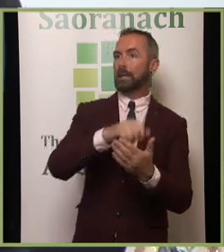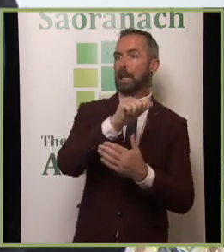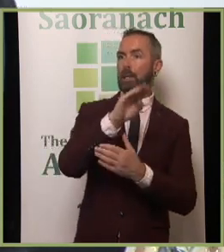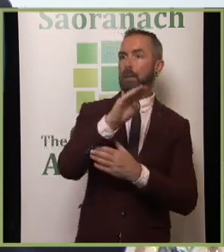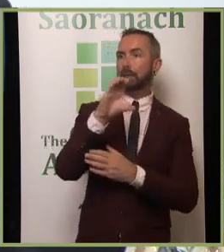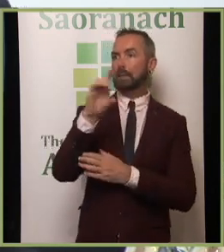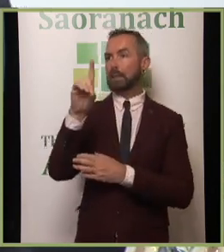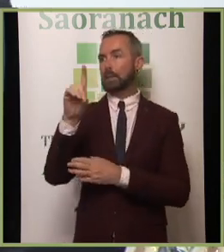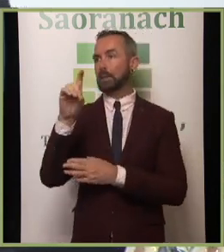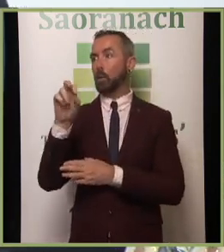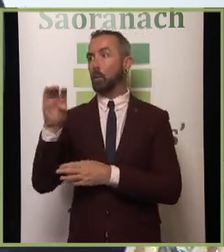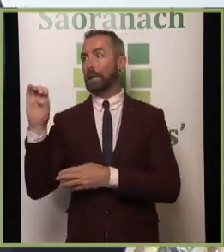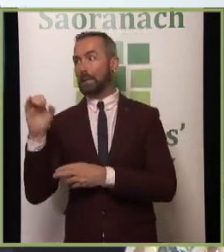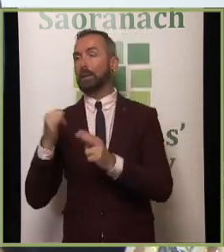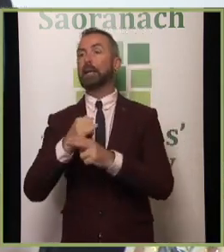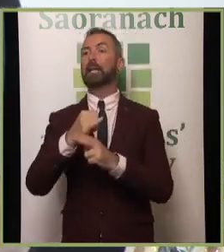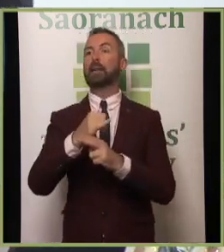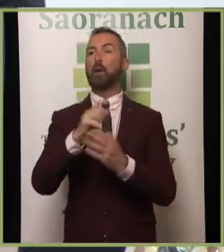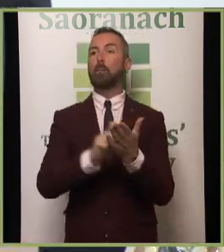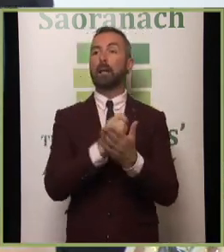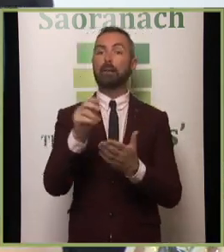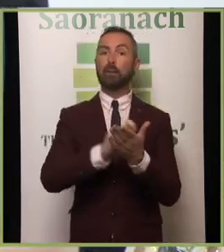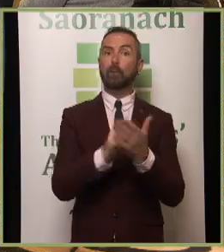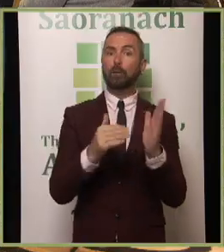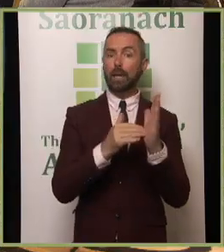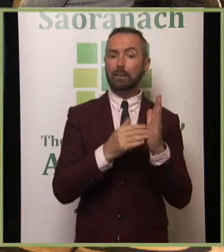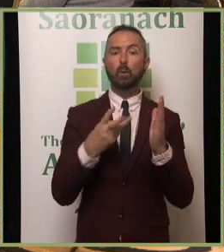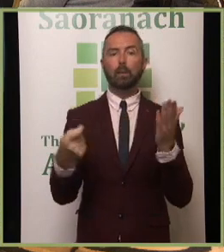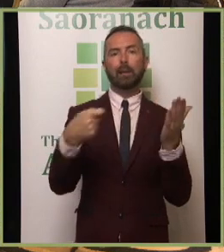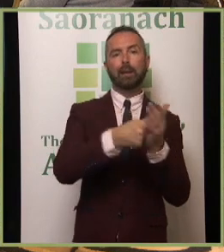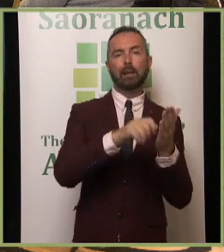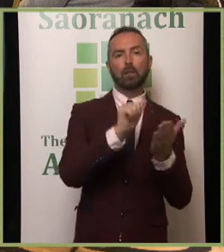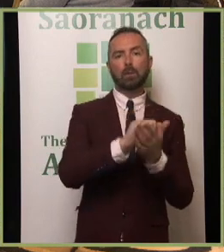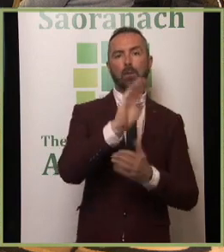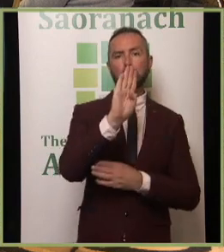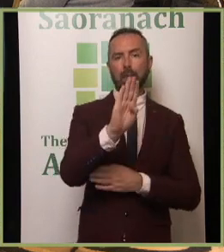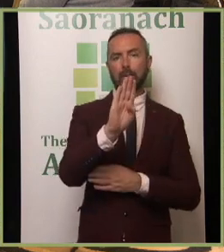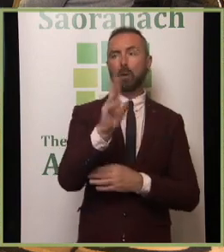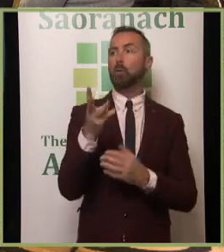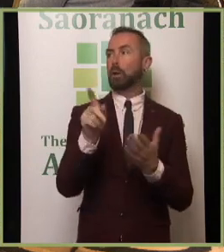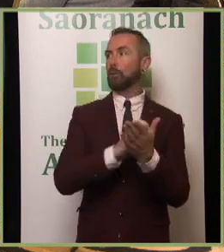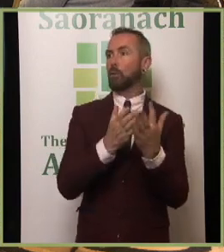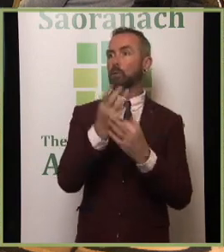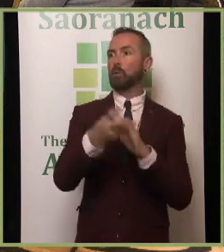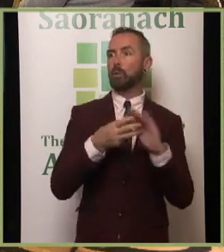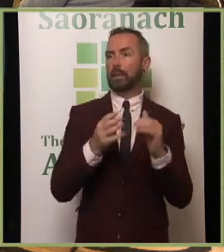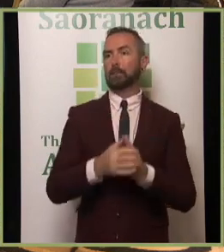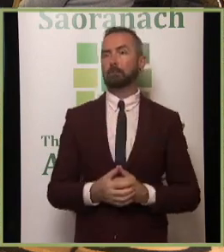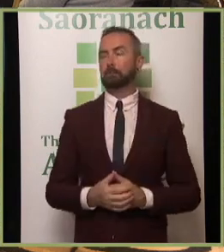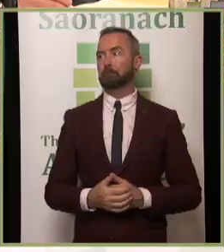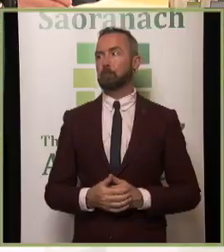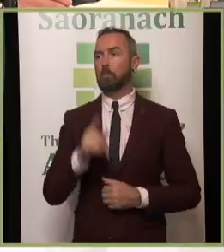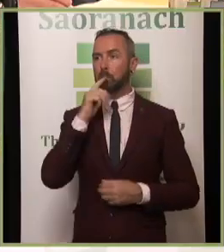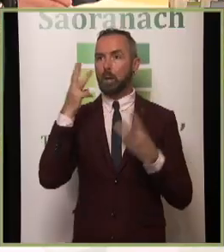E in your ballot. And if you vote yes to that, it will go into the ballot for document B, and you will vote on that during the week, and the outcome will be what it will be.